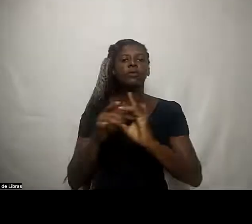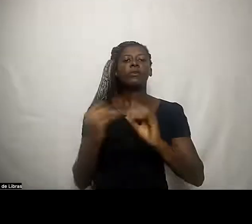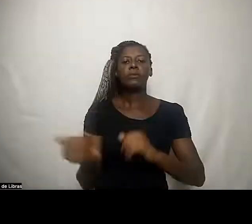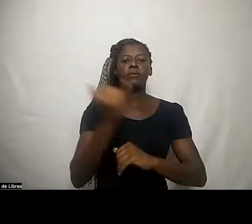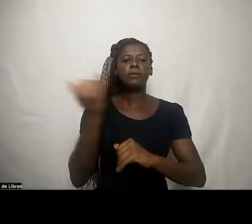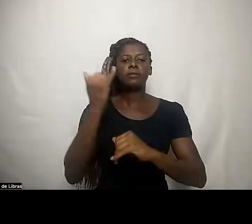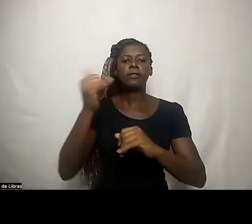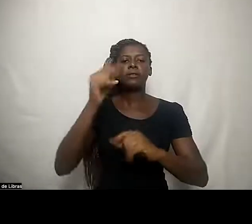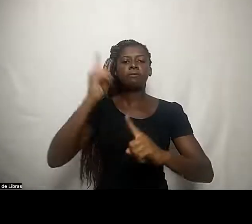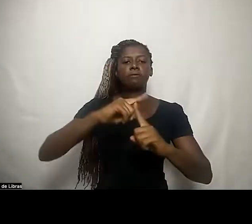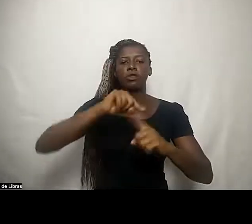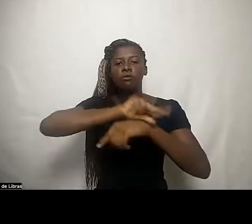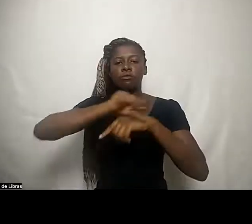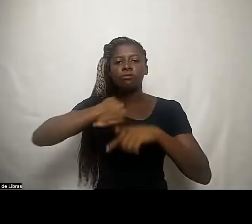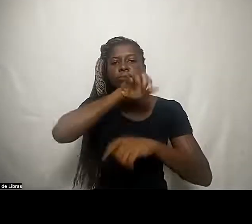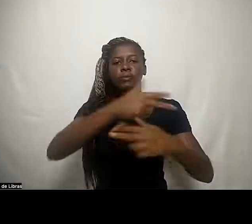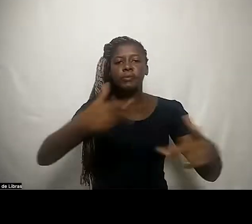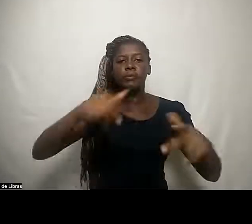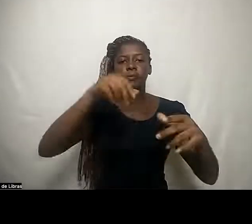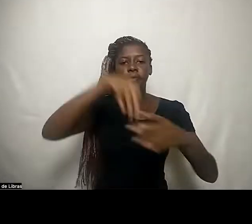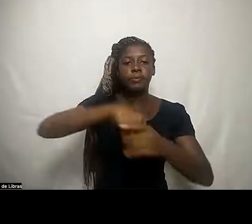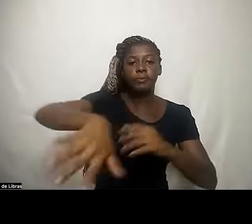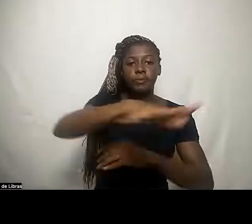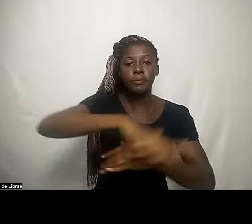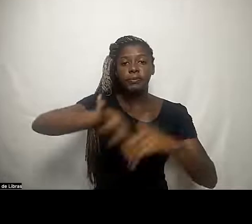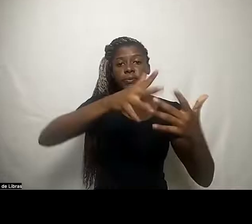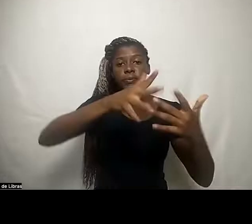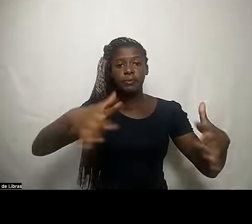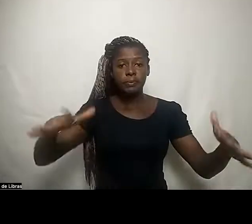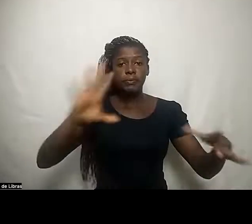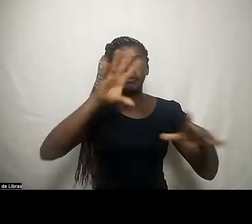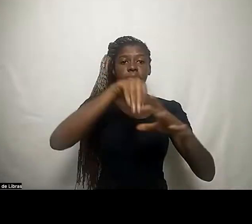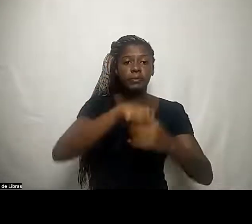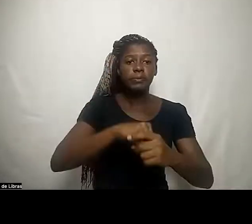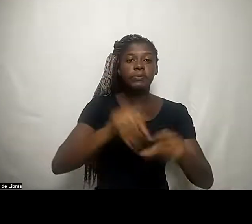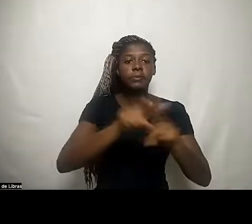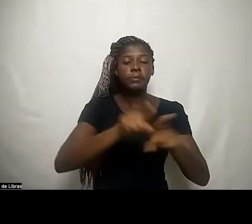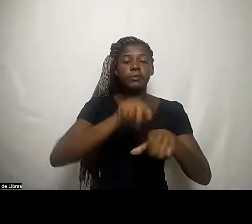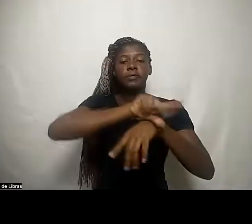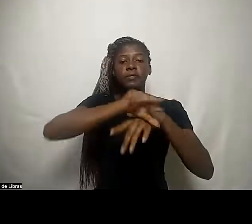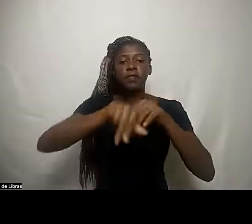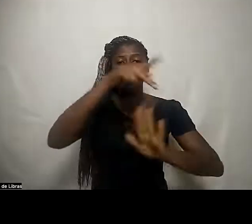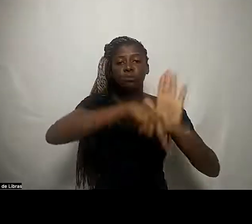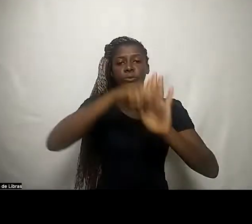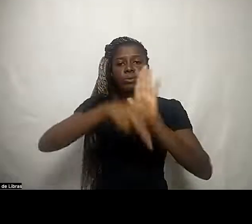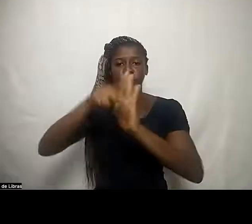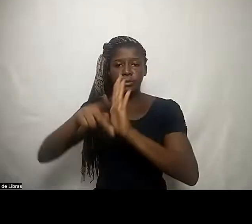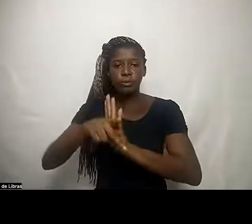ecosystems that move the projects Albatroz, Baleia Jubarte, Vivo, Golfinho Rotador, and Meros do